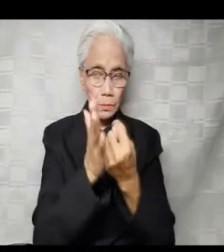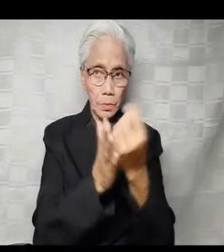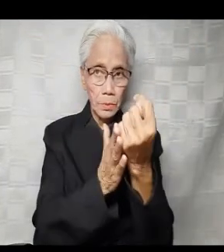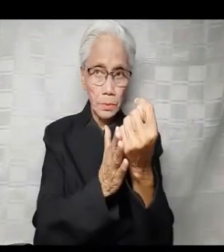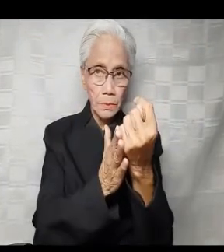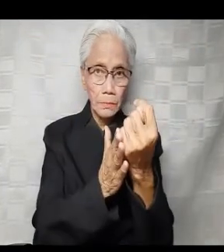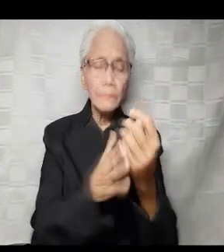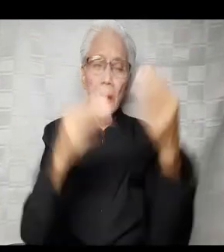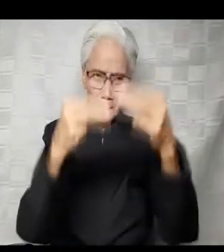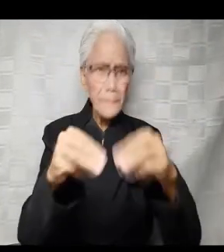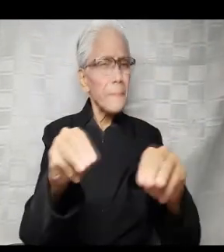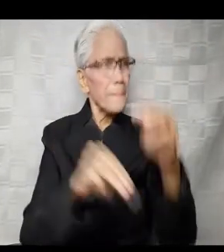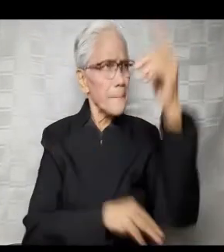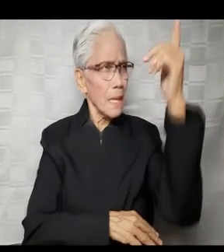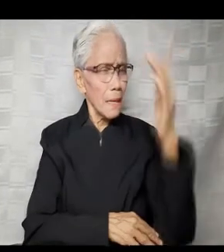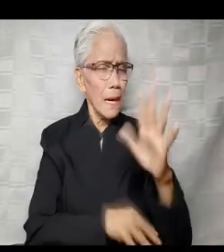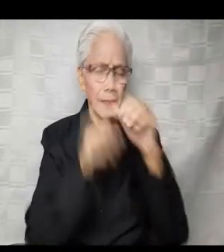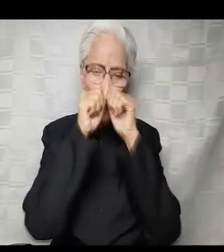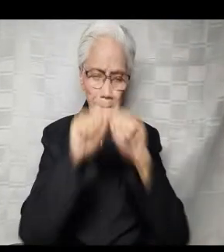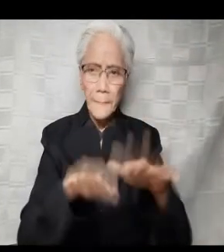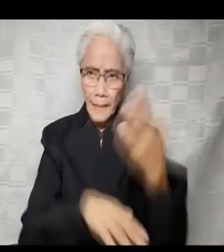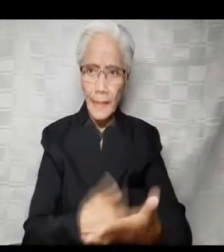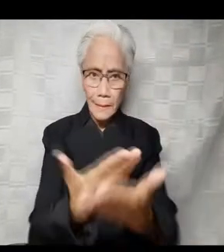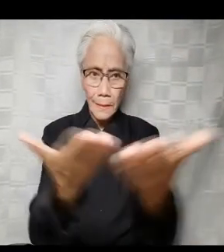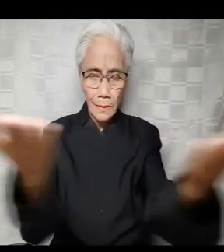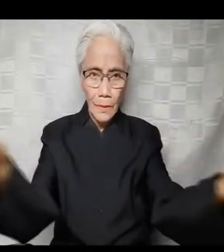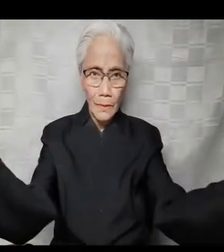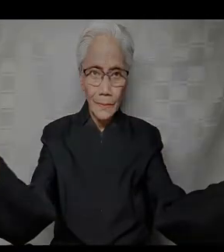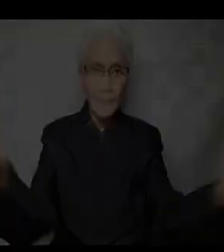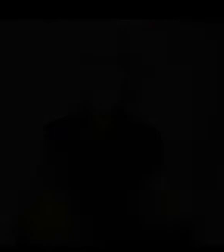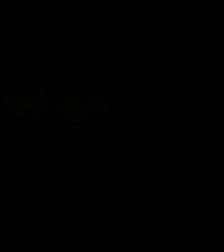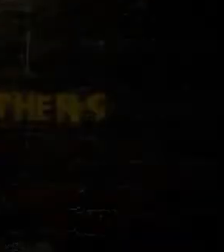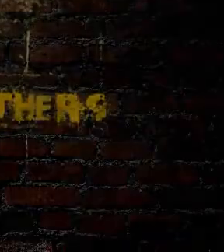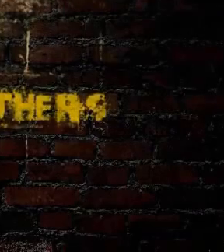in the service of truth. May God bless us all.